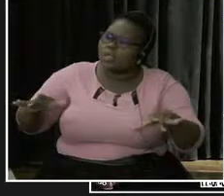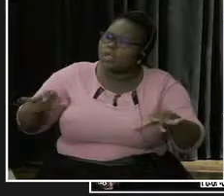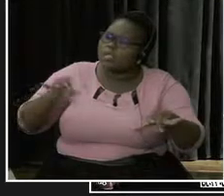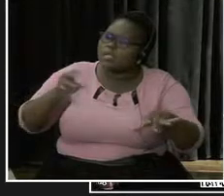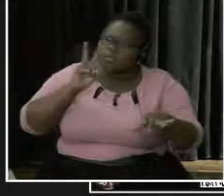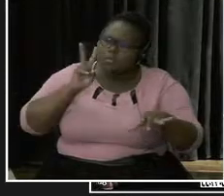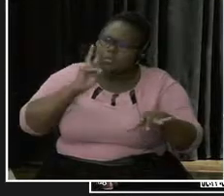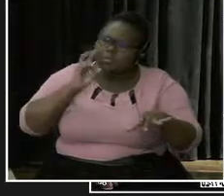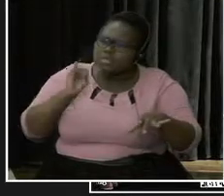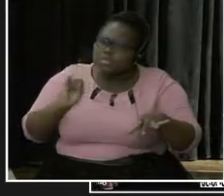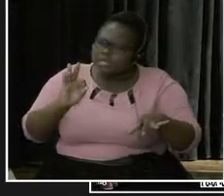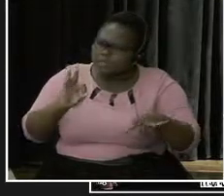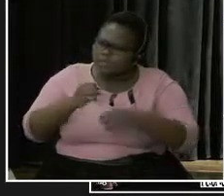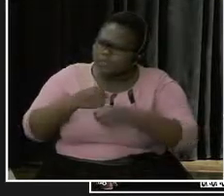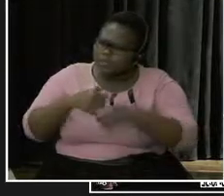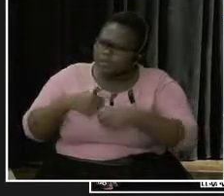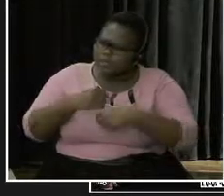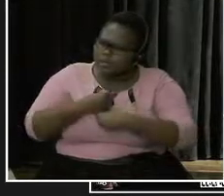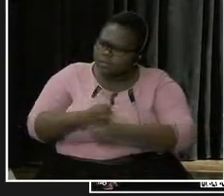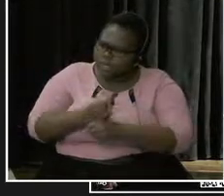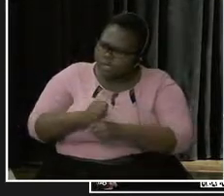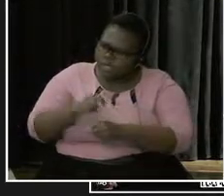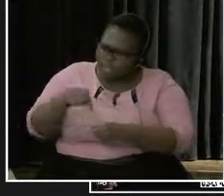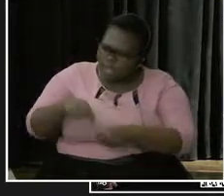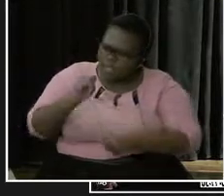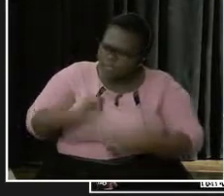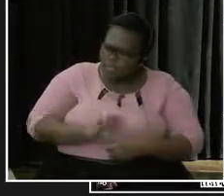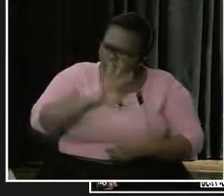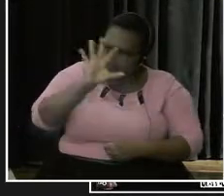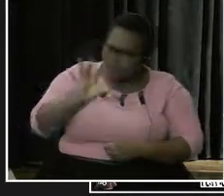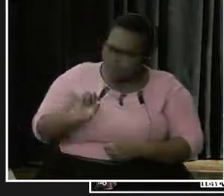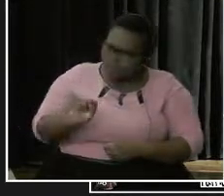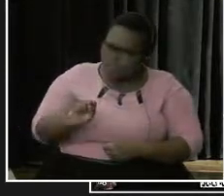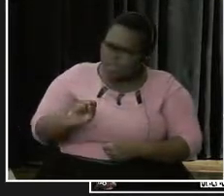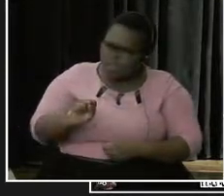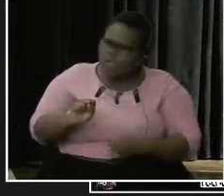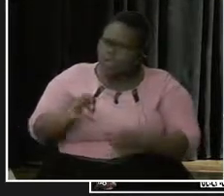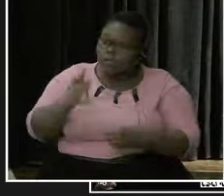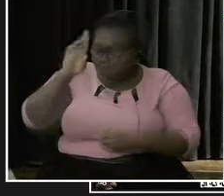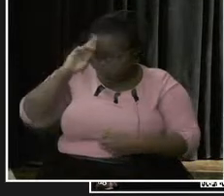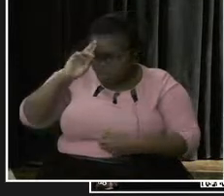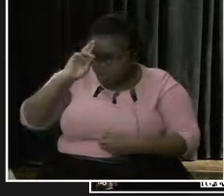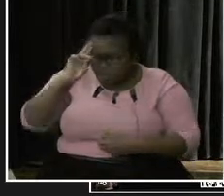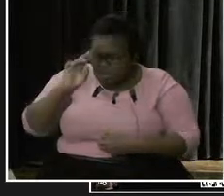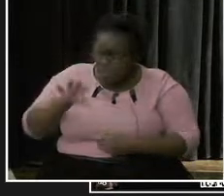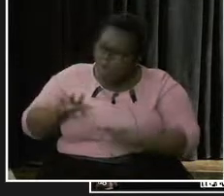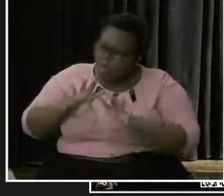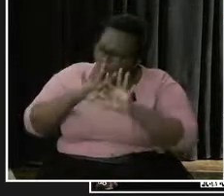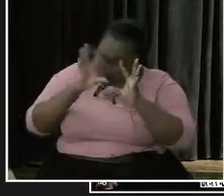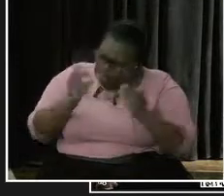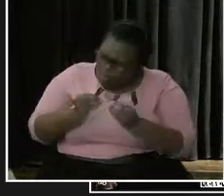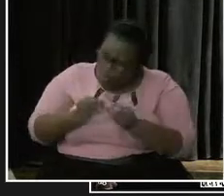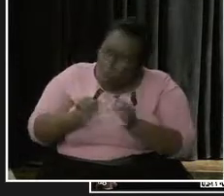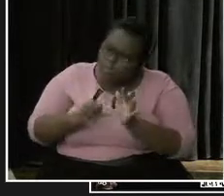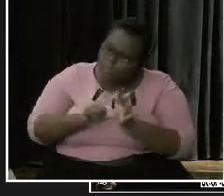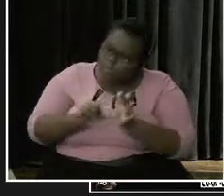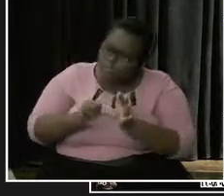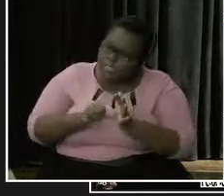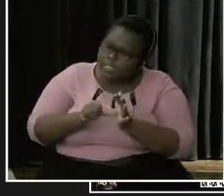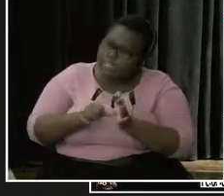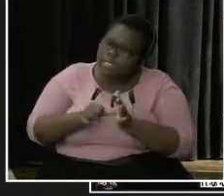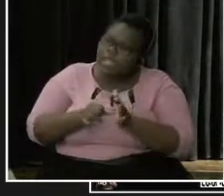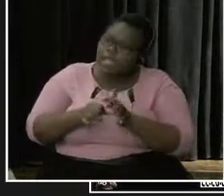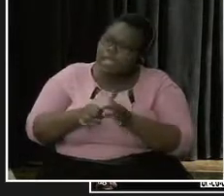in South Africa. Remember, every imported garment, and I want every ANC to listen to this, every